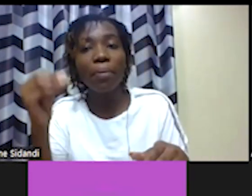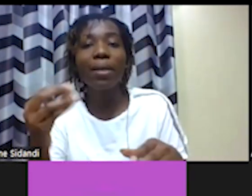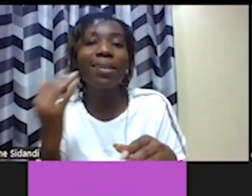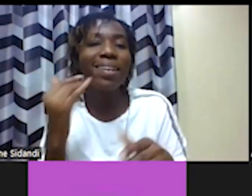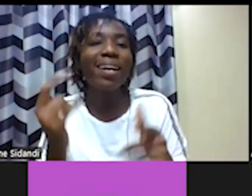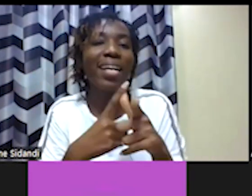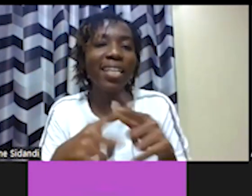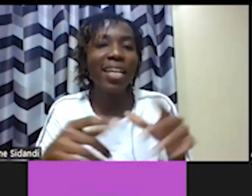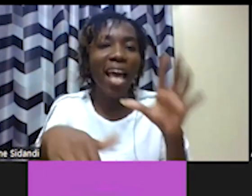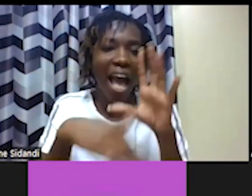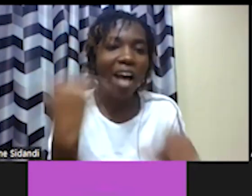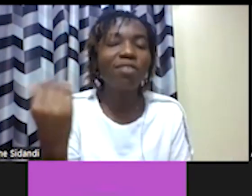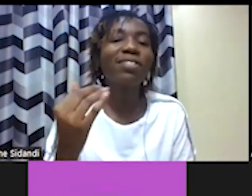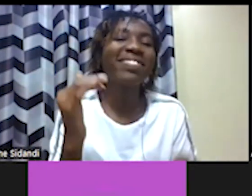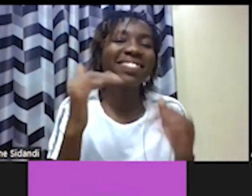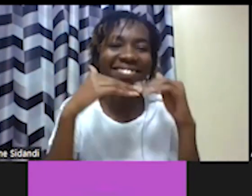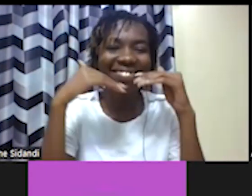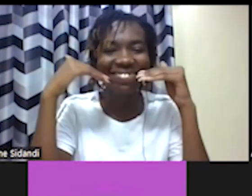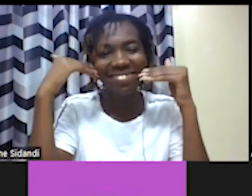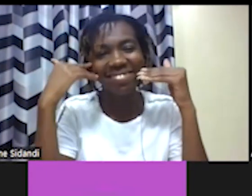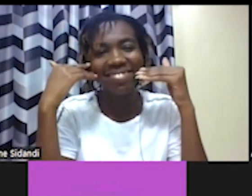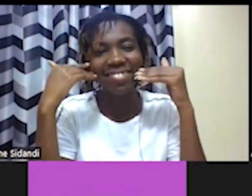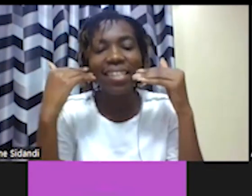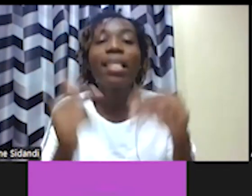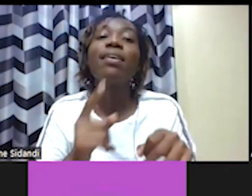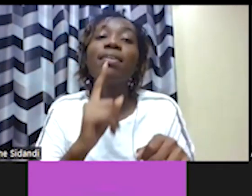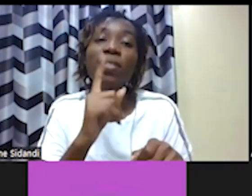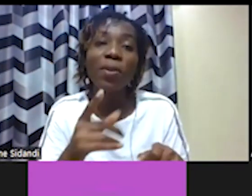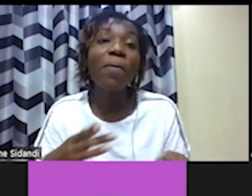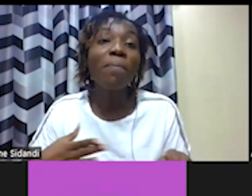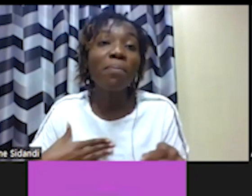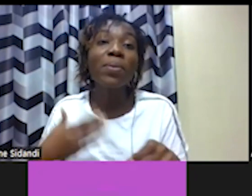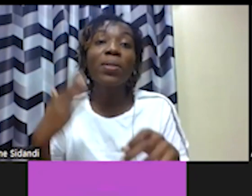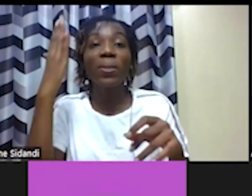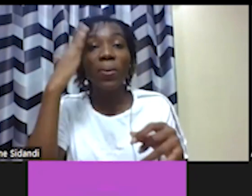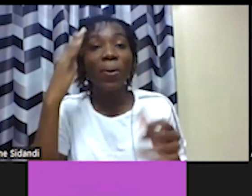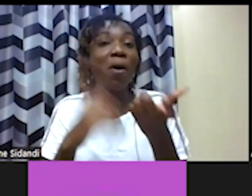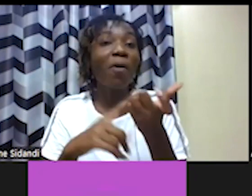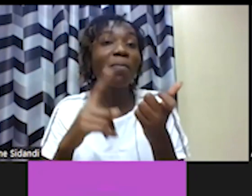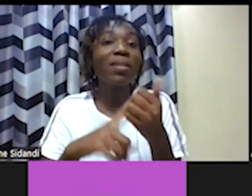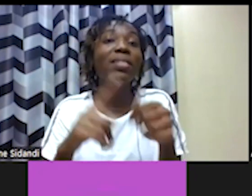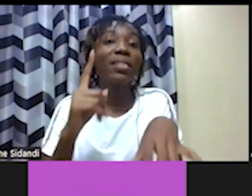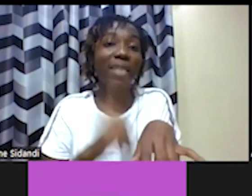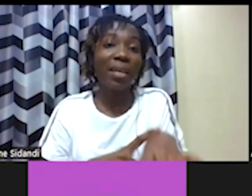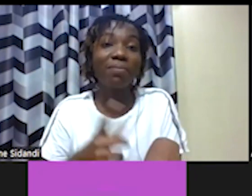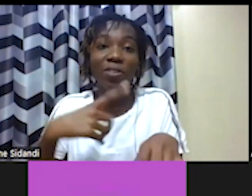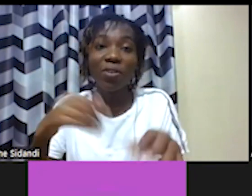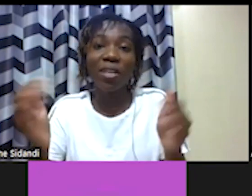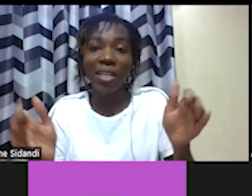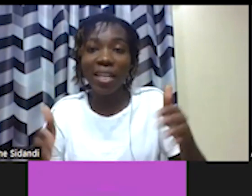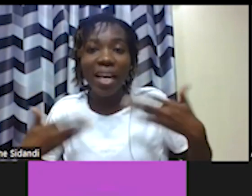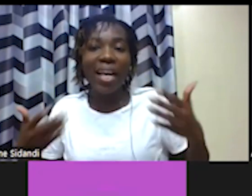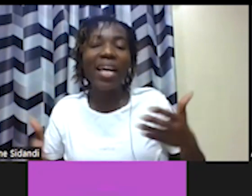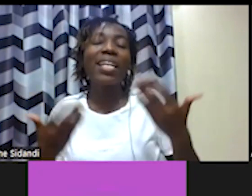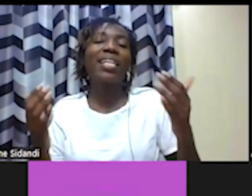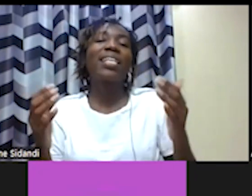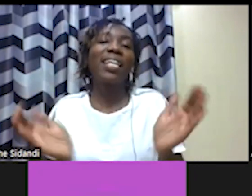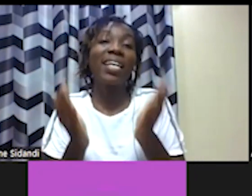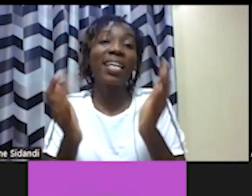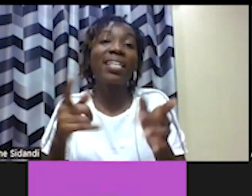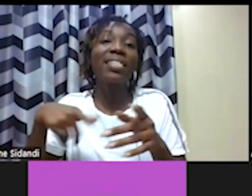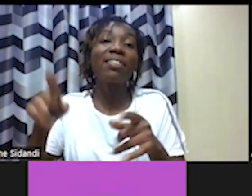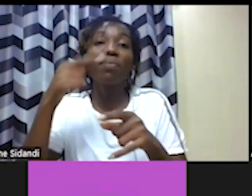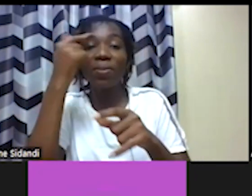smiling. So I will know how many times they went to encourage themselves by going to my bedroom and coming out with a chocolate, because I'll come and